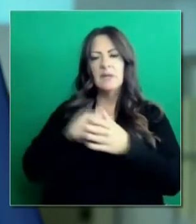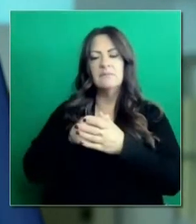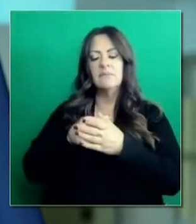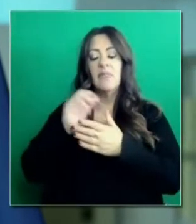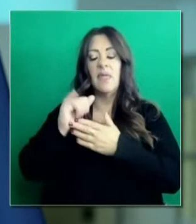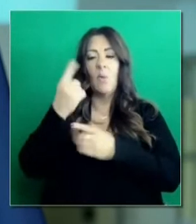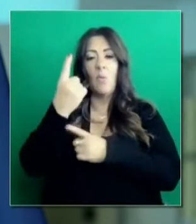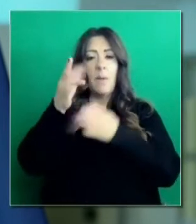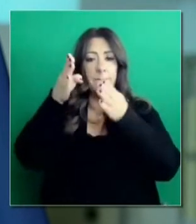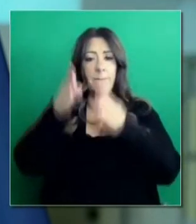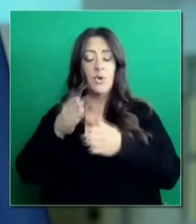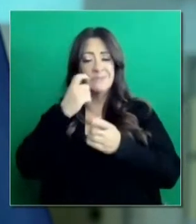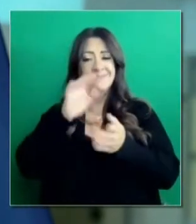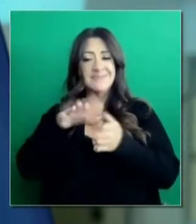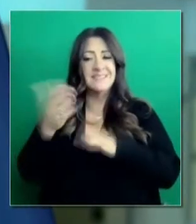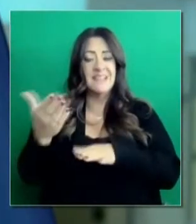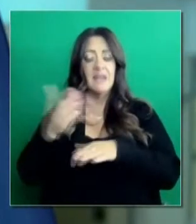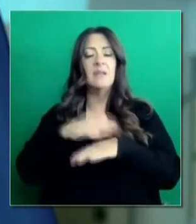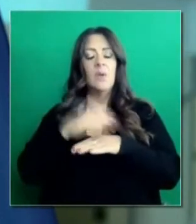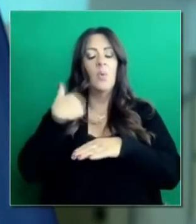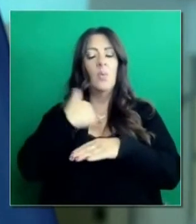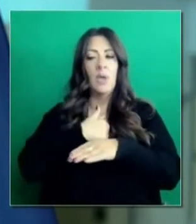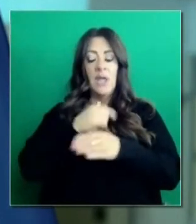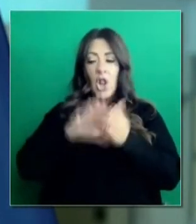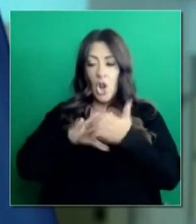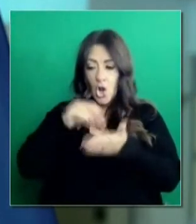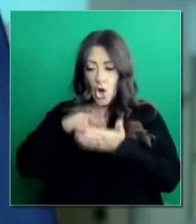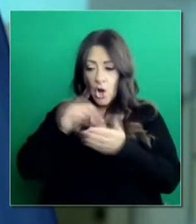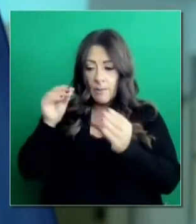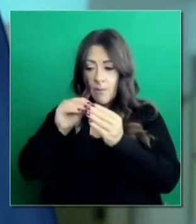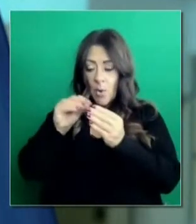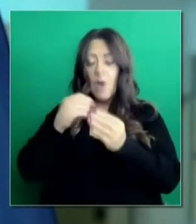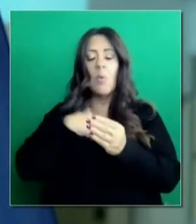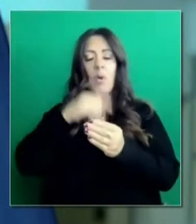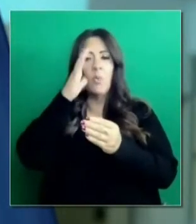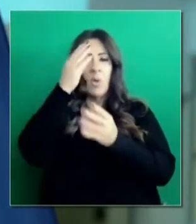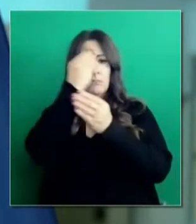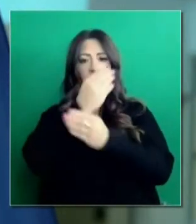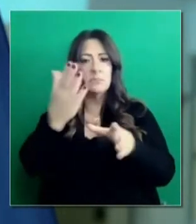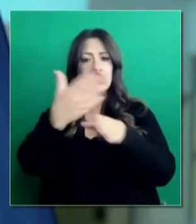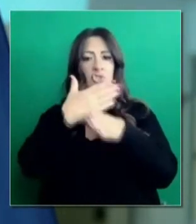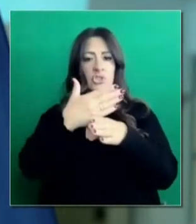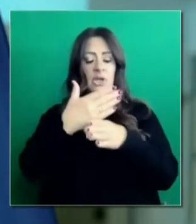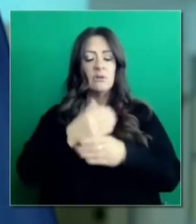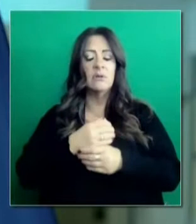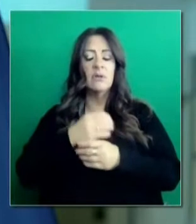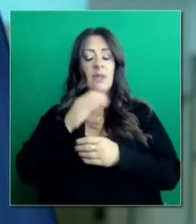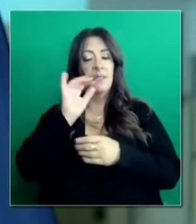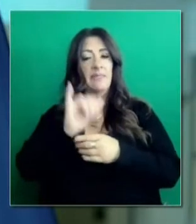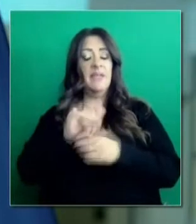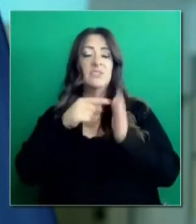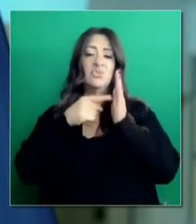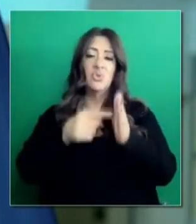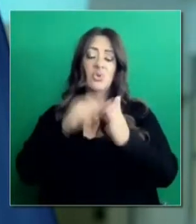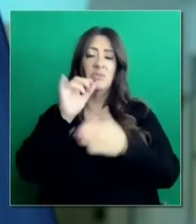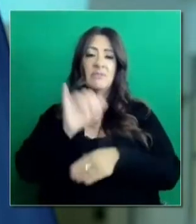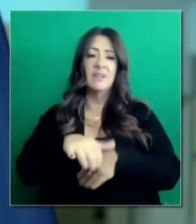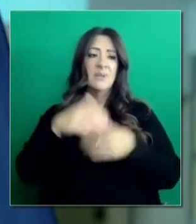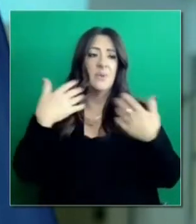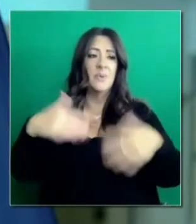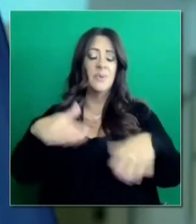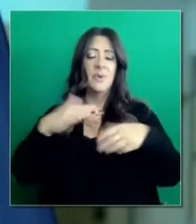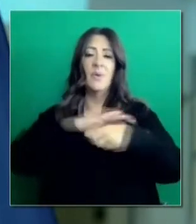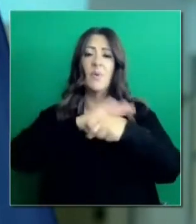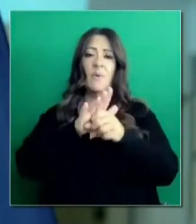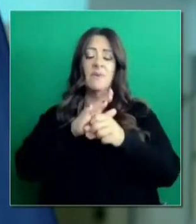more information, obviously we'll pass it along. But it's just another reminder of how deadly this pandemic has been and continues to